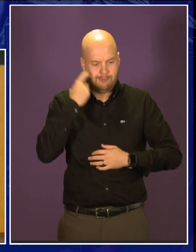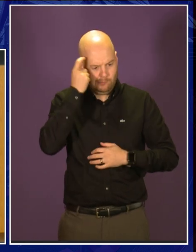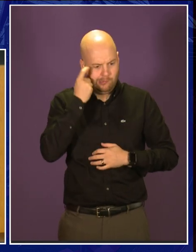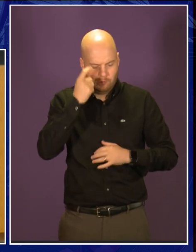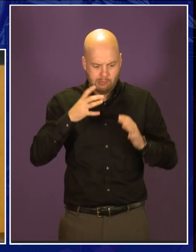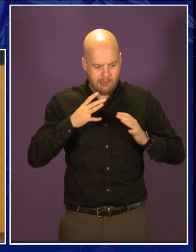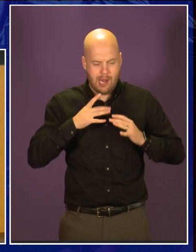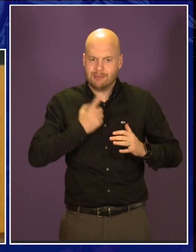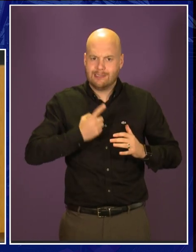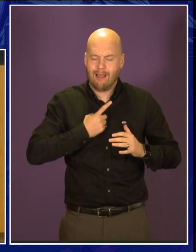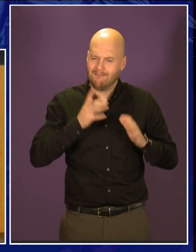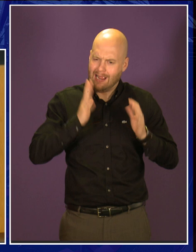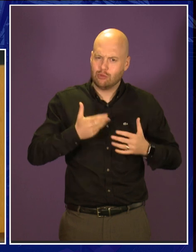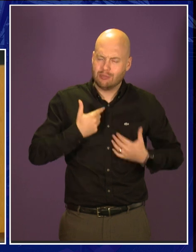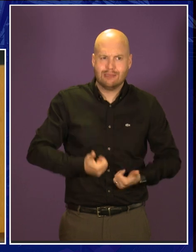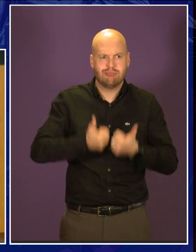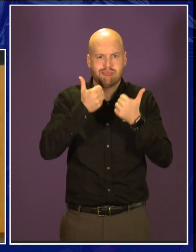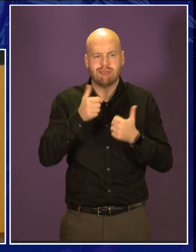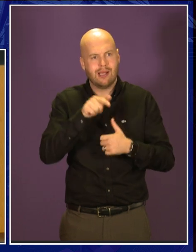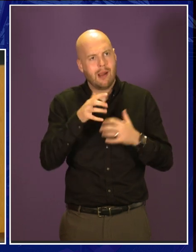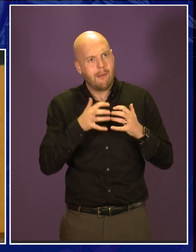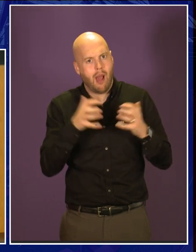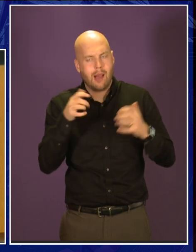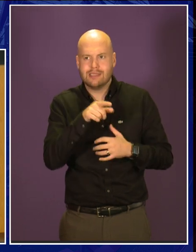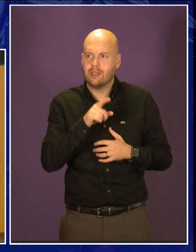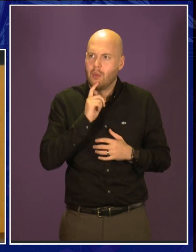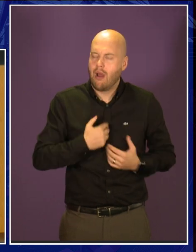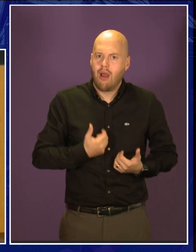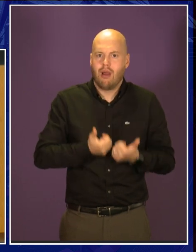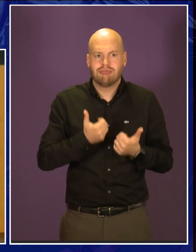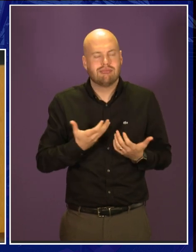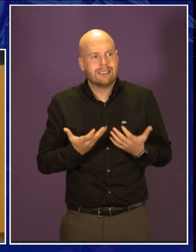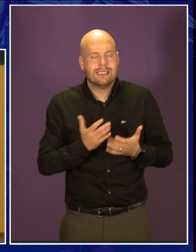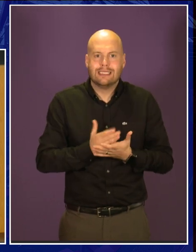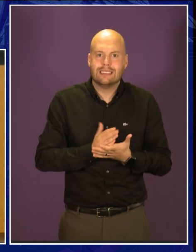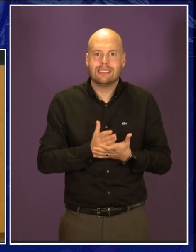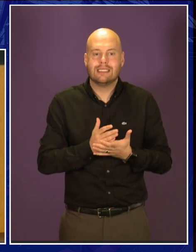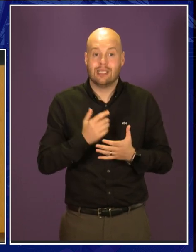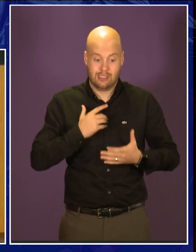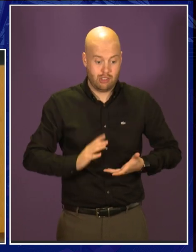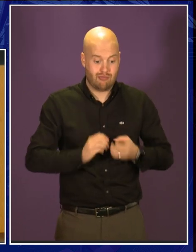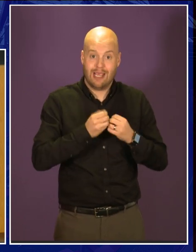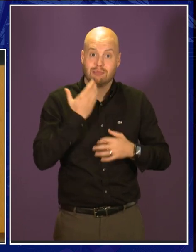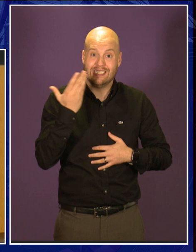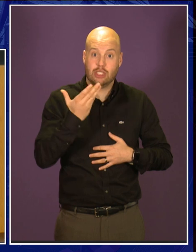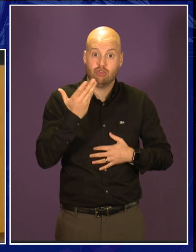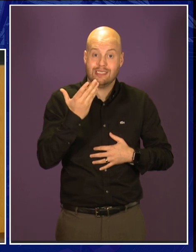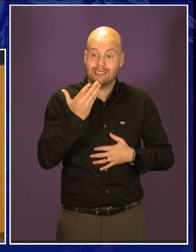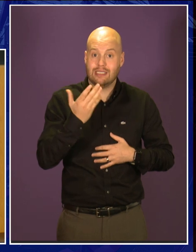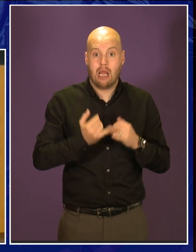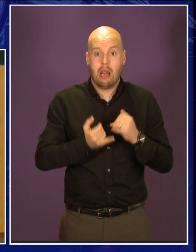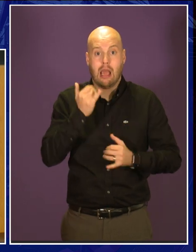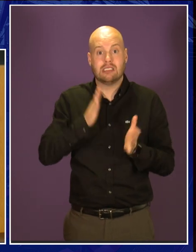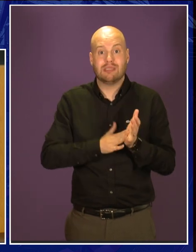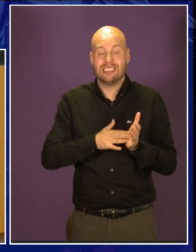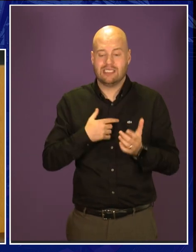myself, what I should say, I have to be good, oh, it's a parliament, it's so official thing. I wrote a couple of a presentation, and then I changed my mind, I throw it all away, I said I will